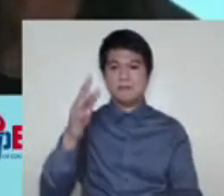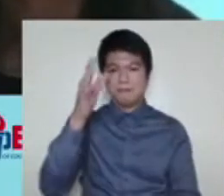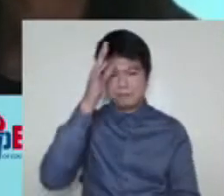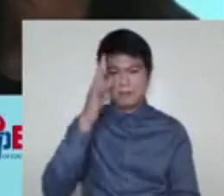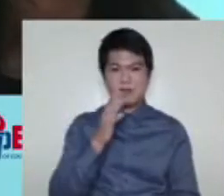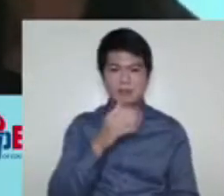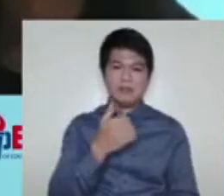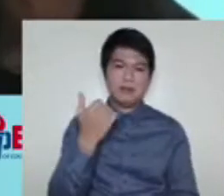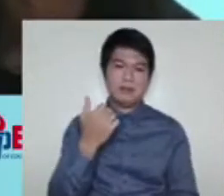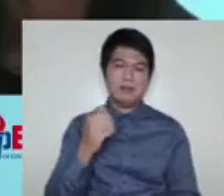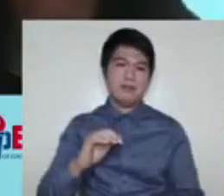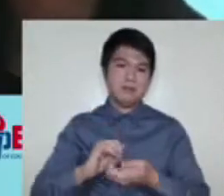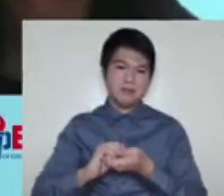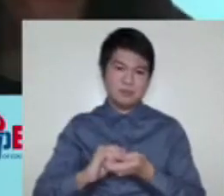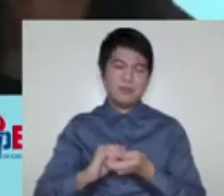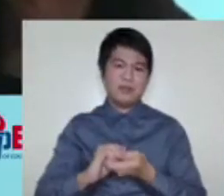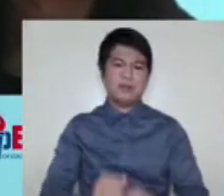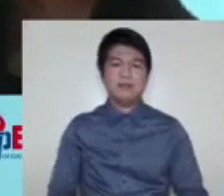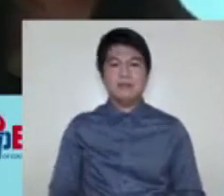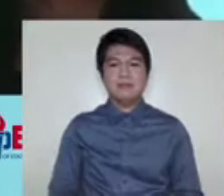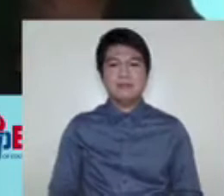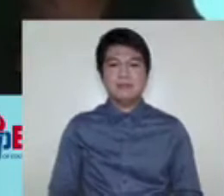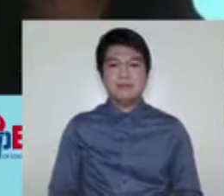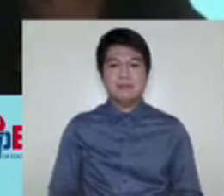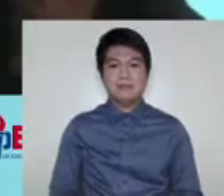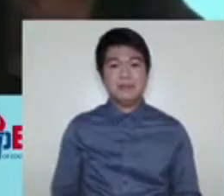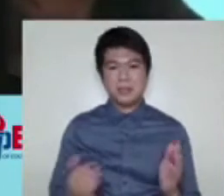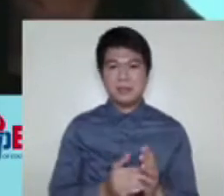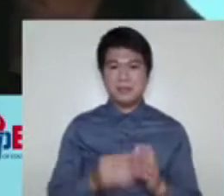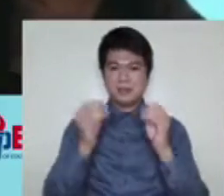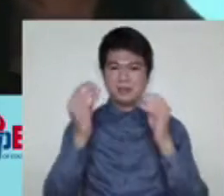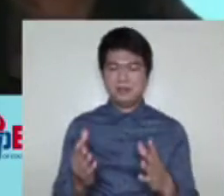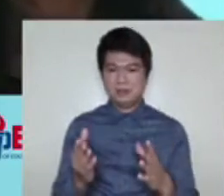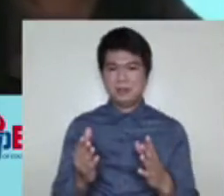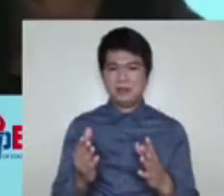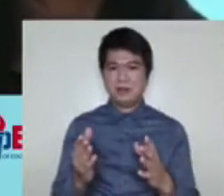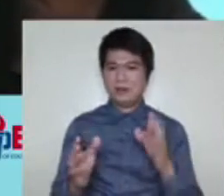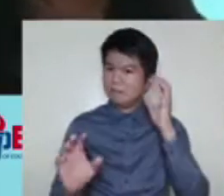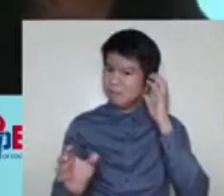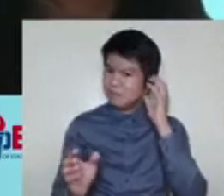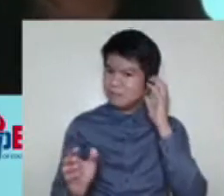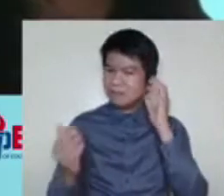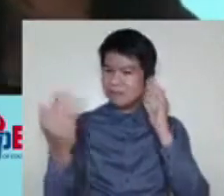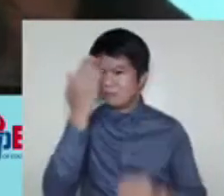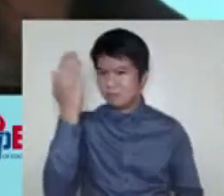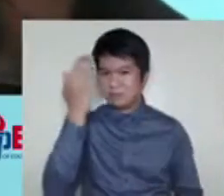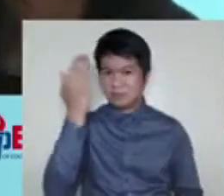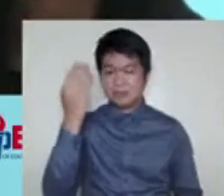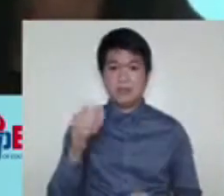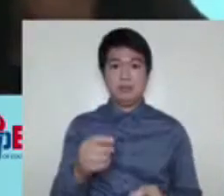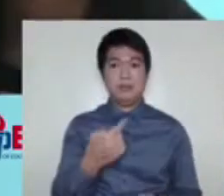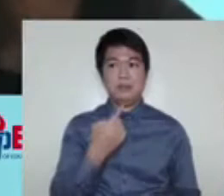Now, again, in the context of teacher broadcasters, when we say school policies, we made